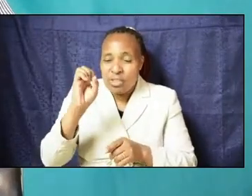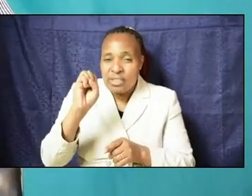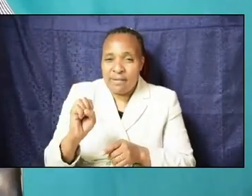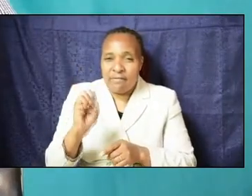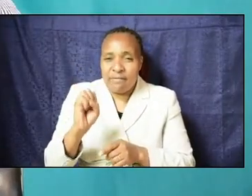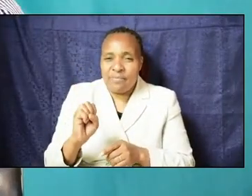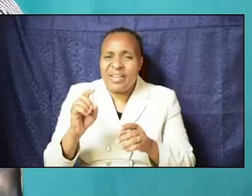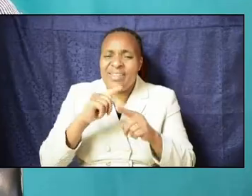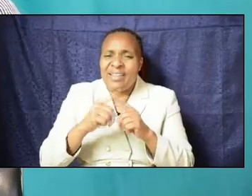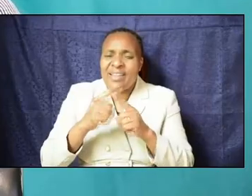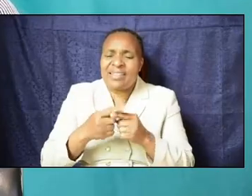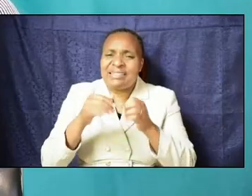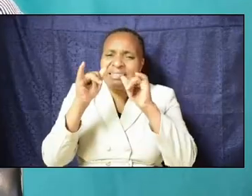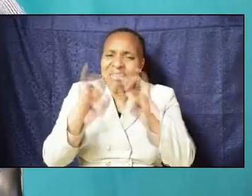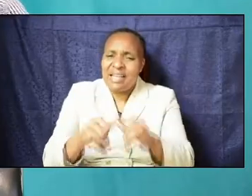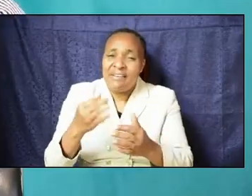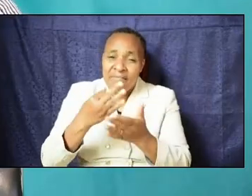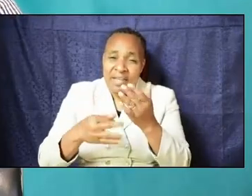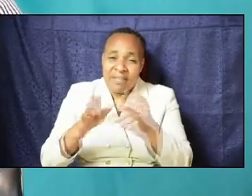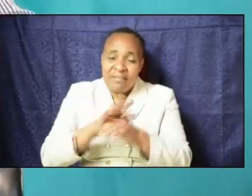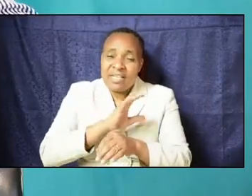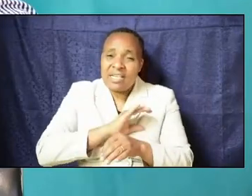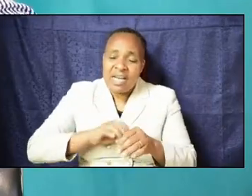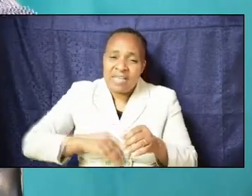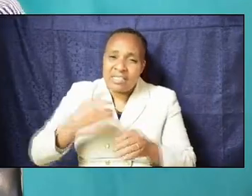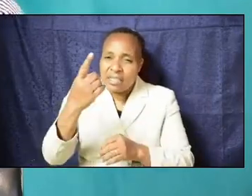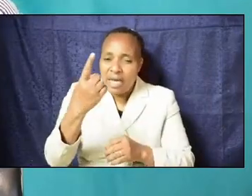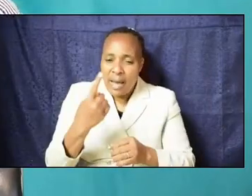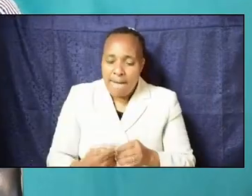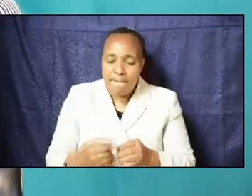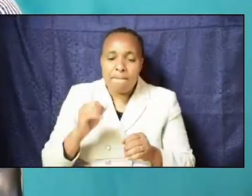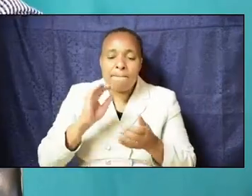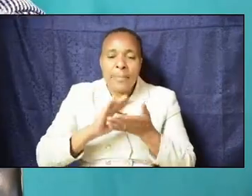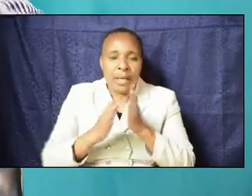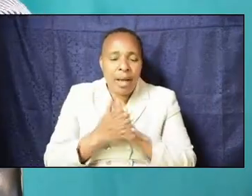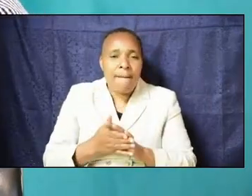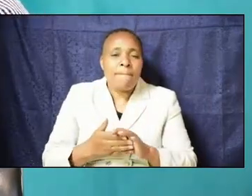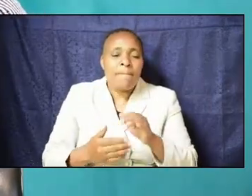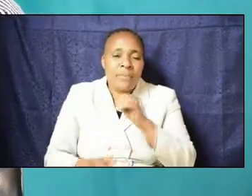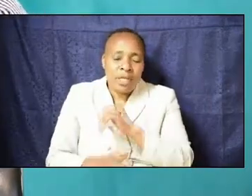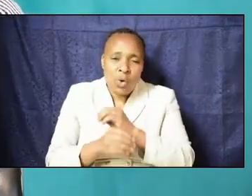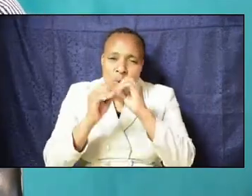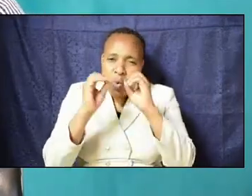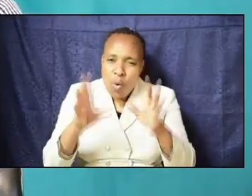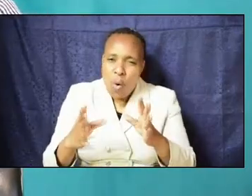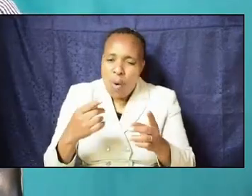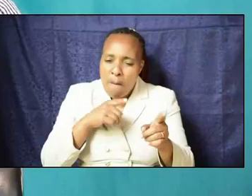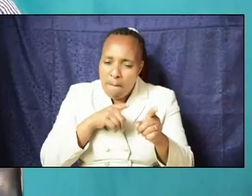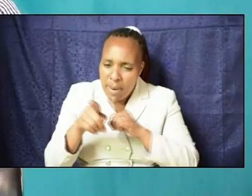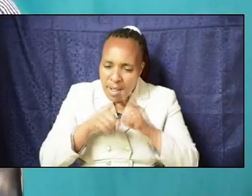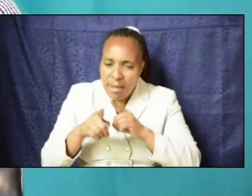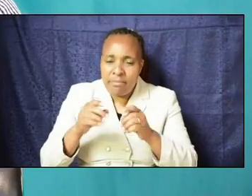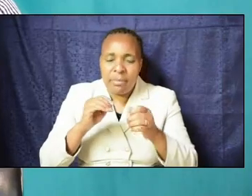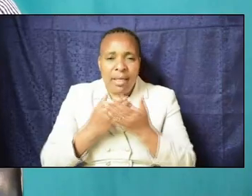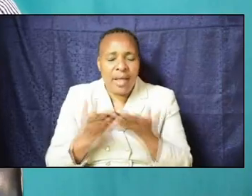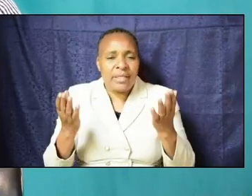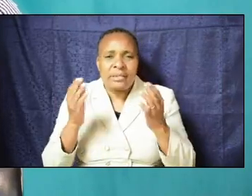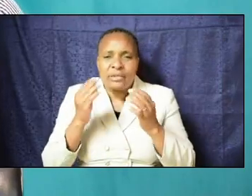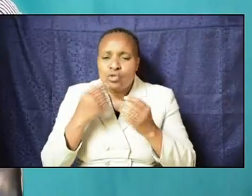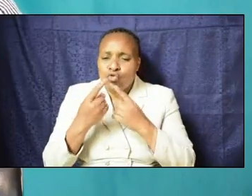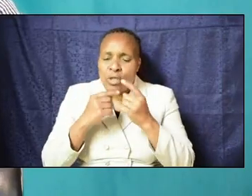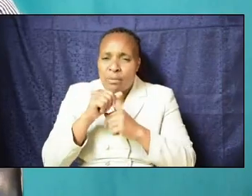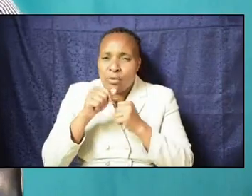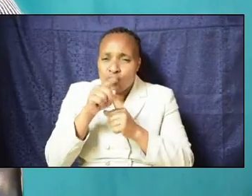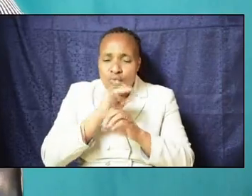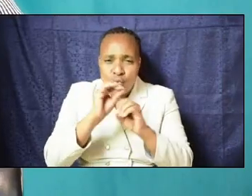faithful, then when Christ comes, we'll be harmless and blameless. Nobody will ever say anything against us.